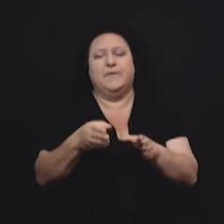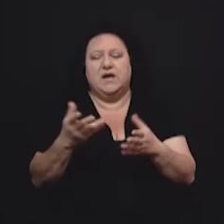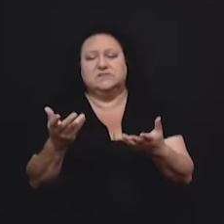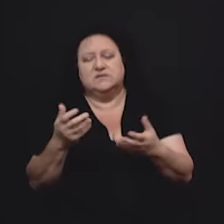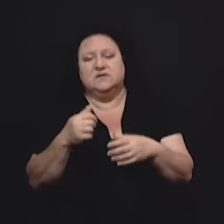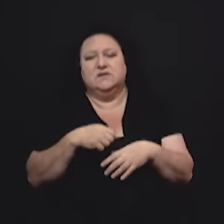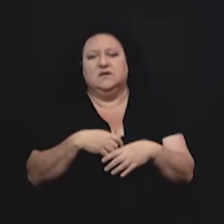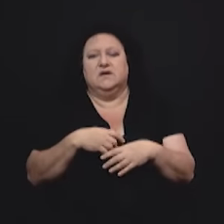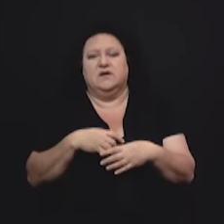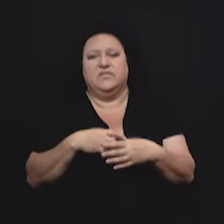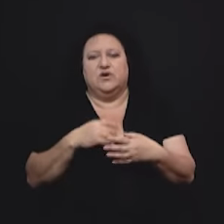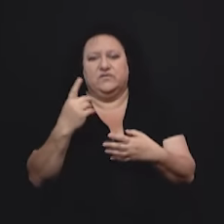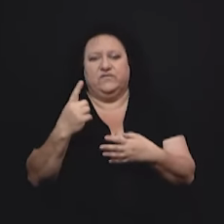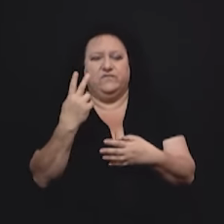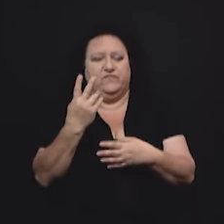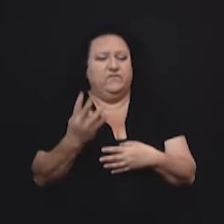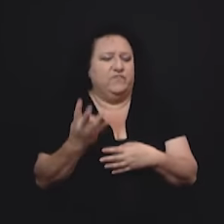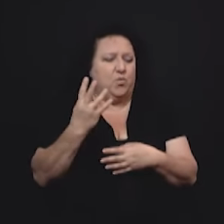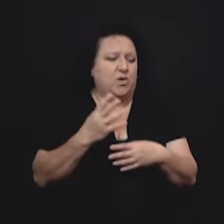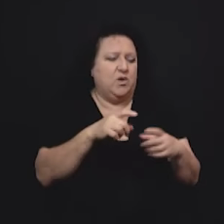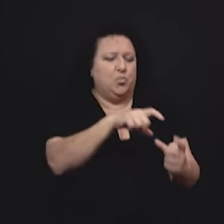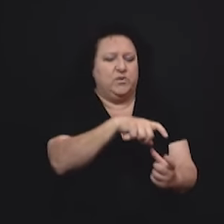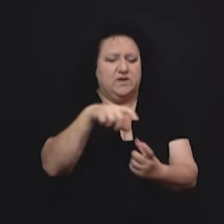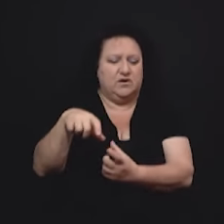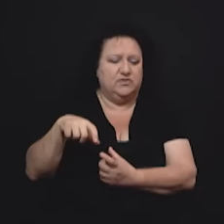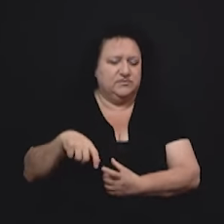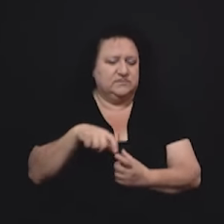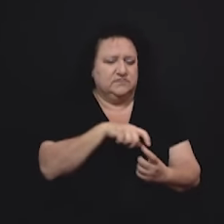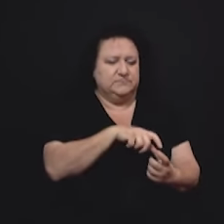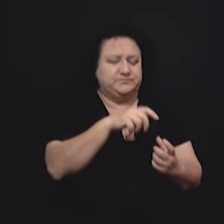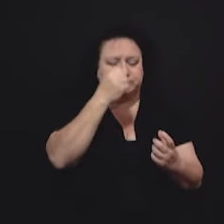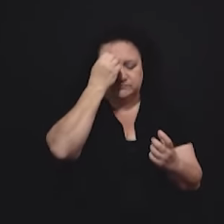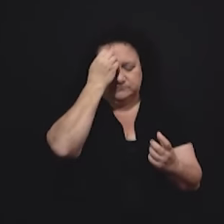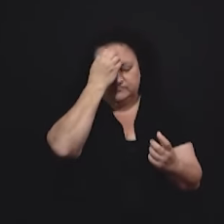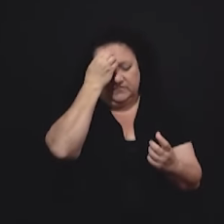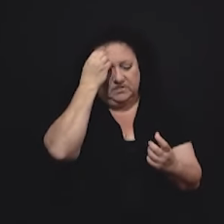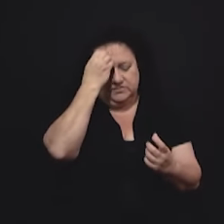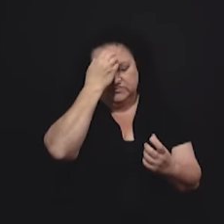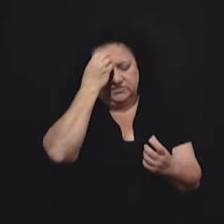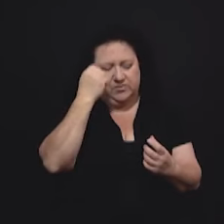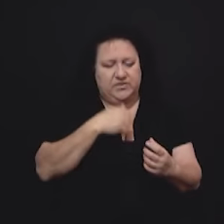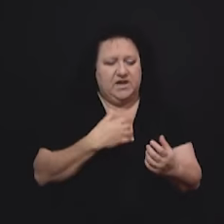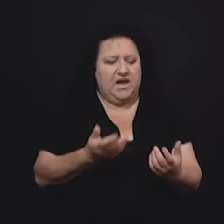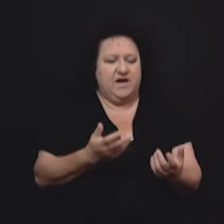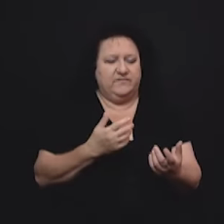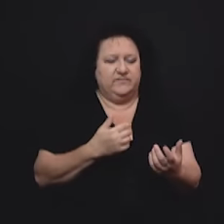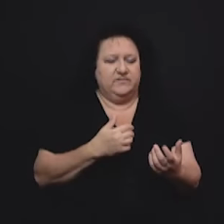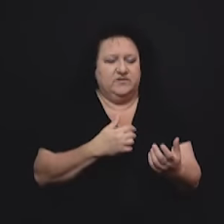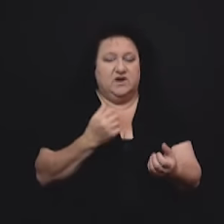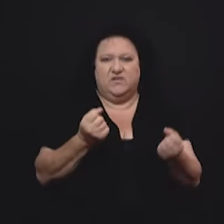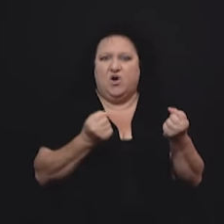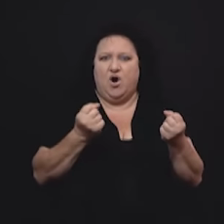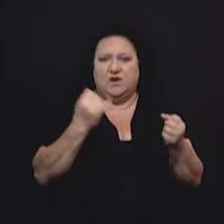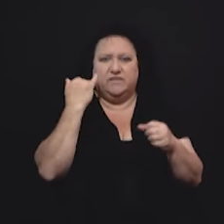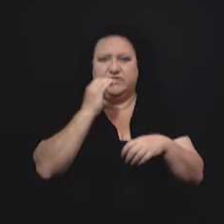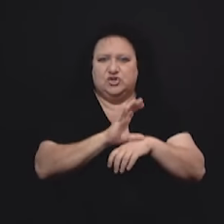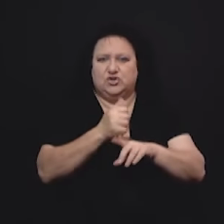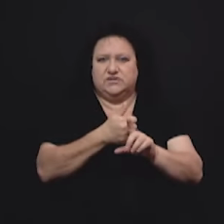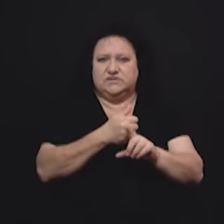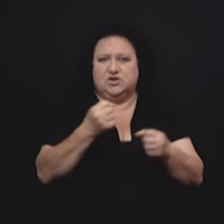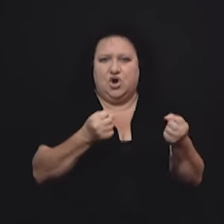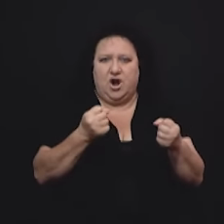Holy Spirit is the engine and there's four wheels. This is what they did. First, they practiced and they read the apostles' teachings. This is simply the truth that